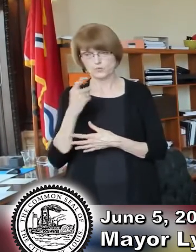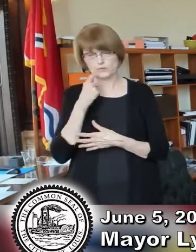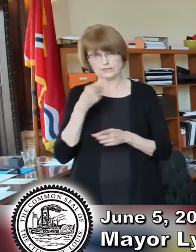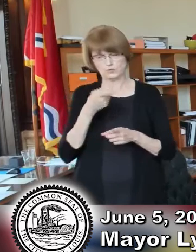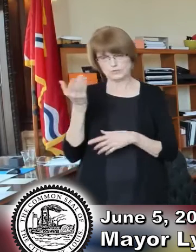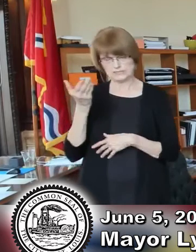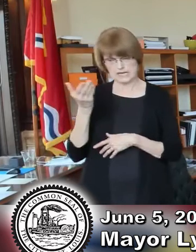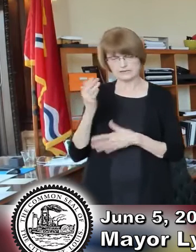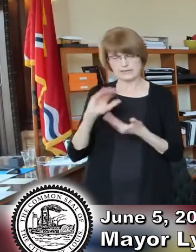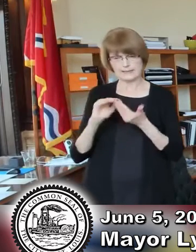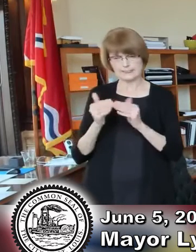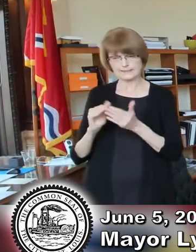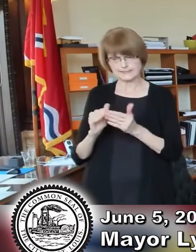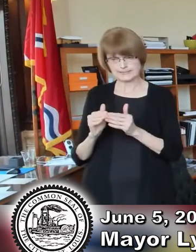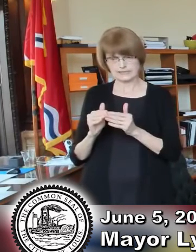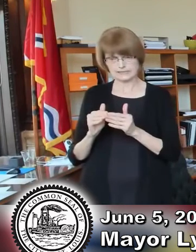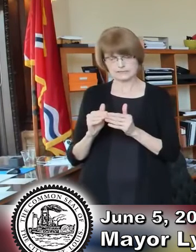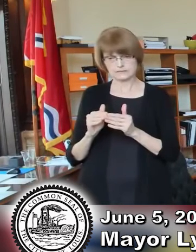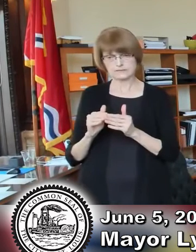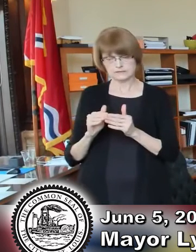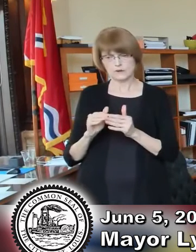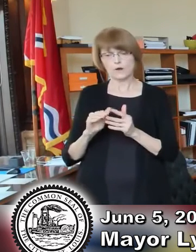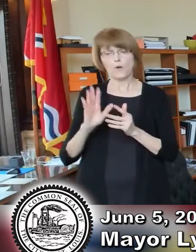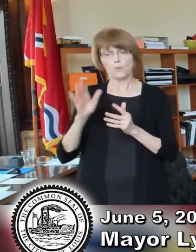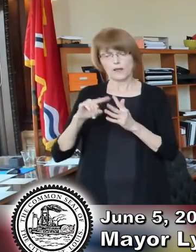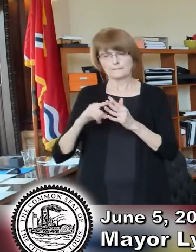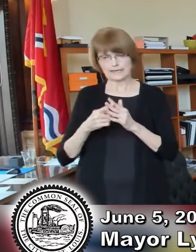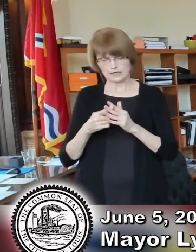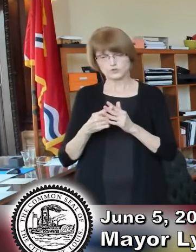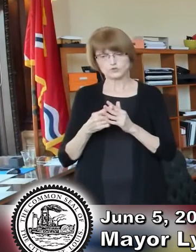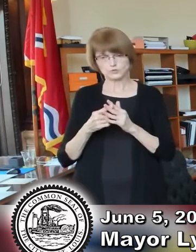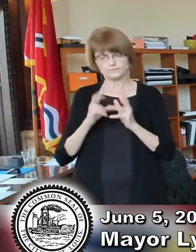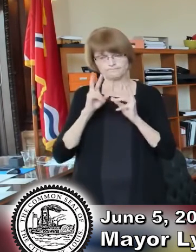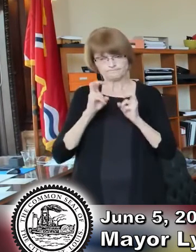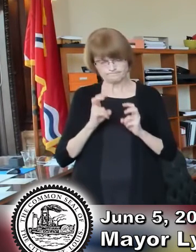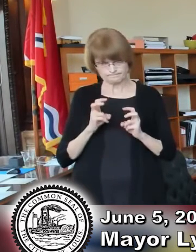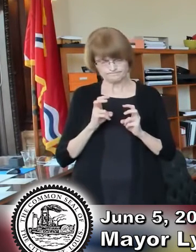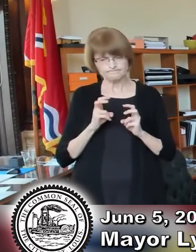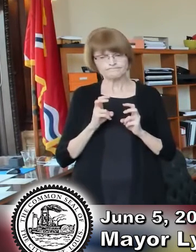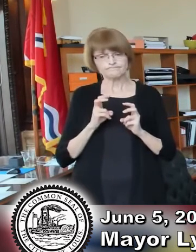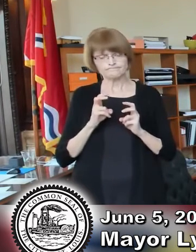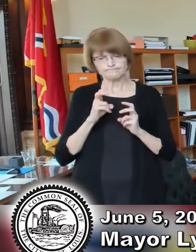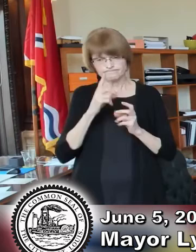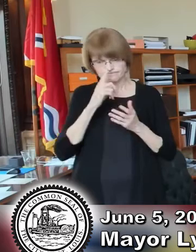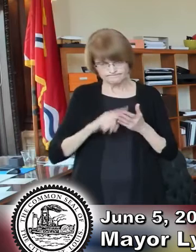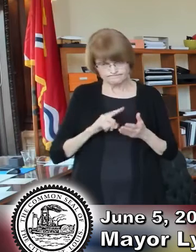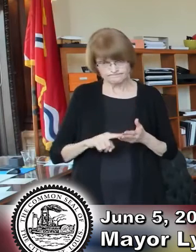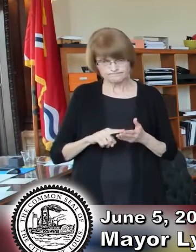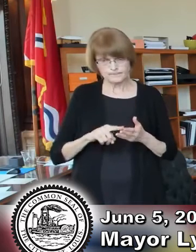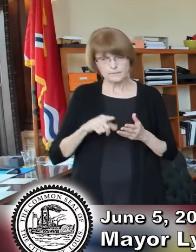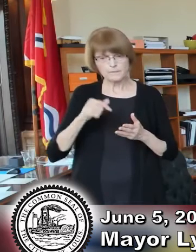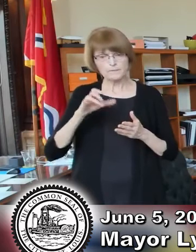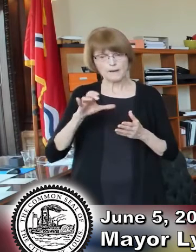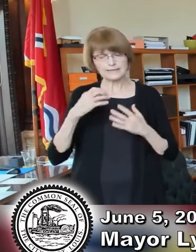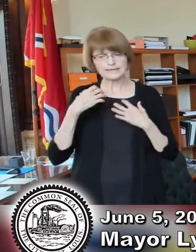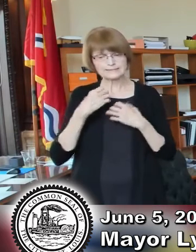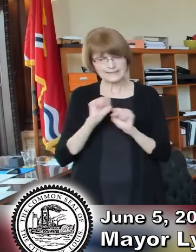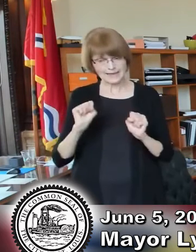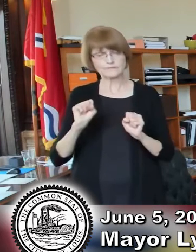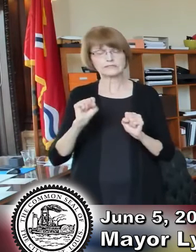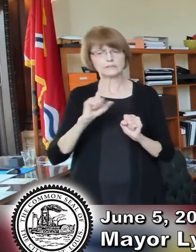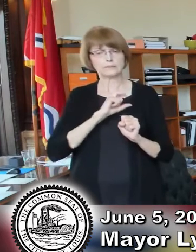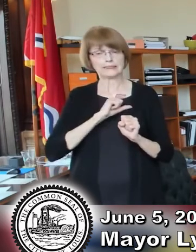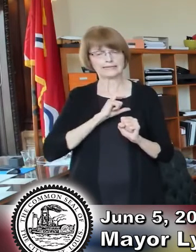ago about the city's beginning to review public safety police policies. Wanted to know if